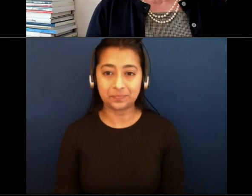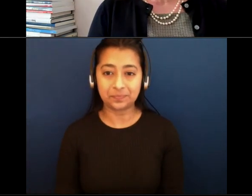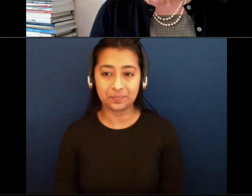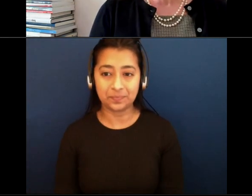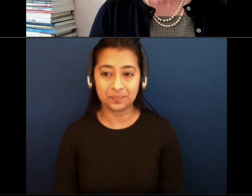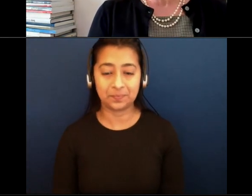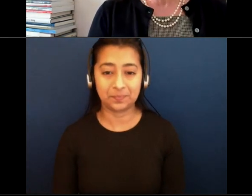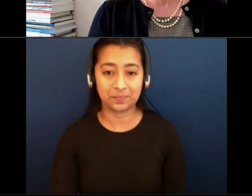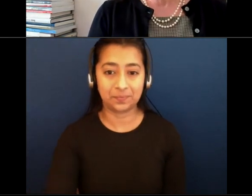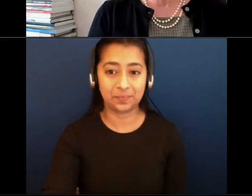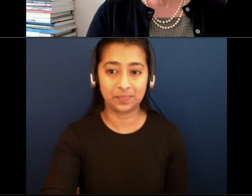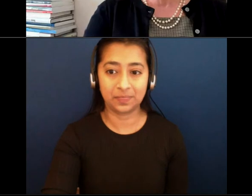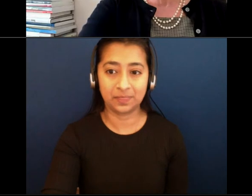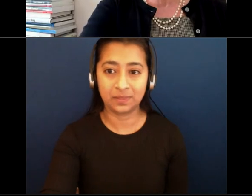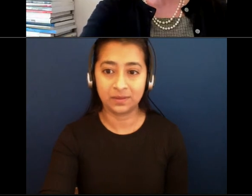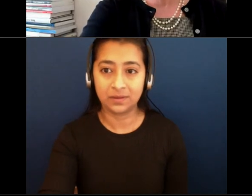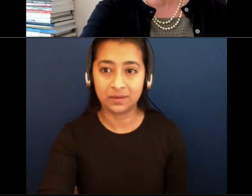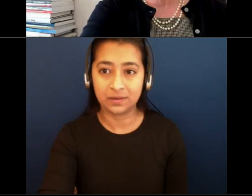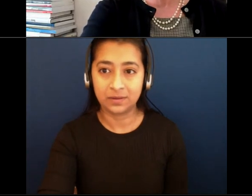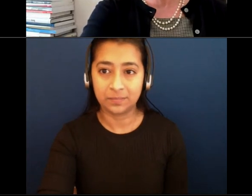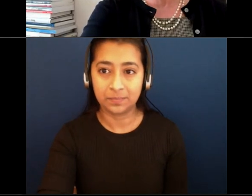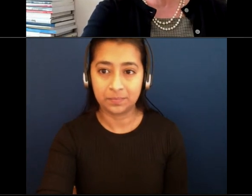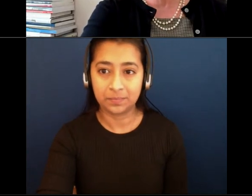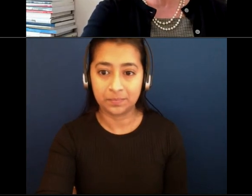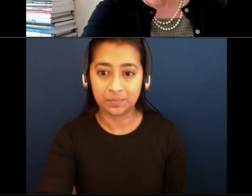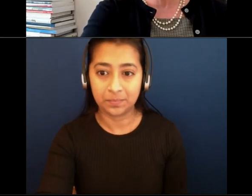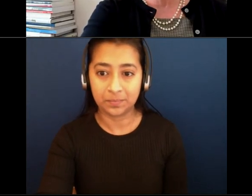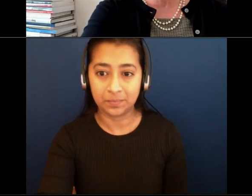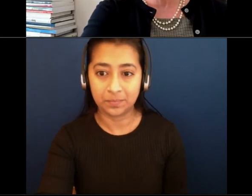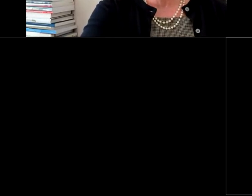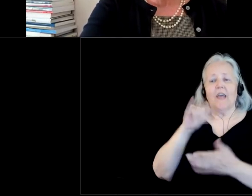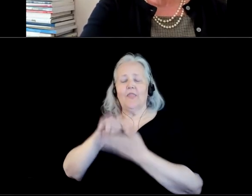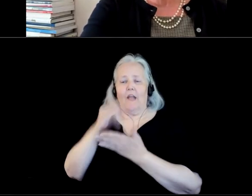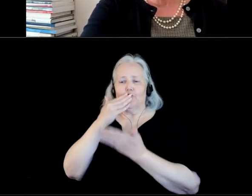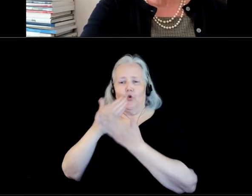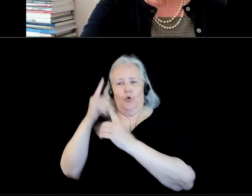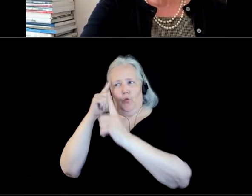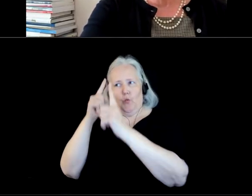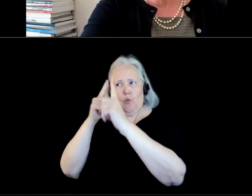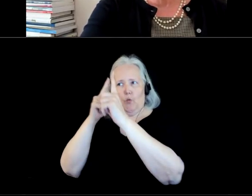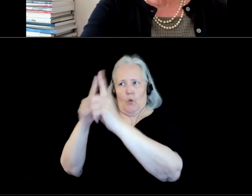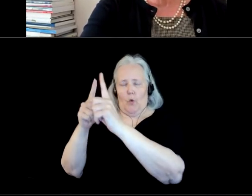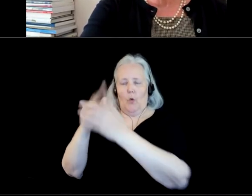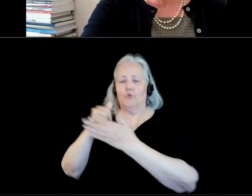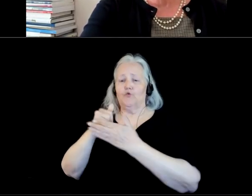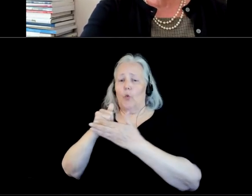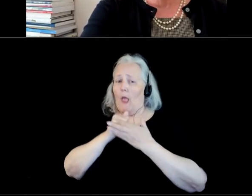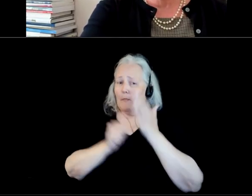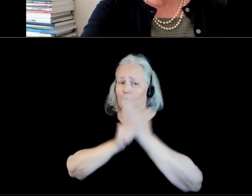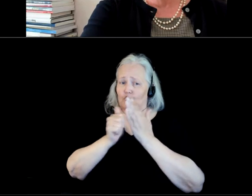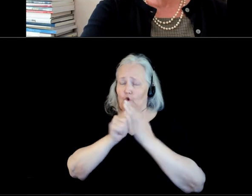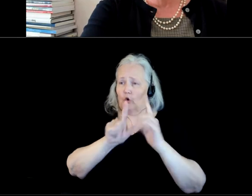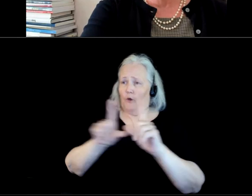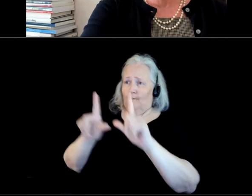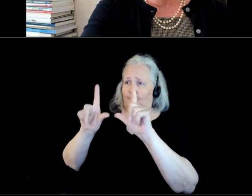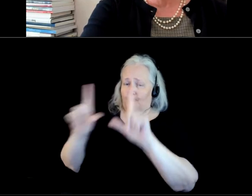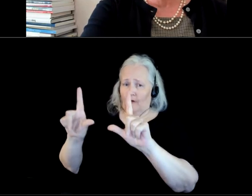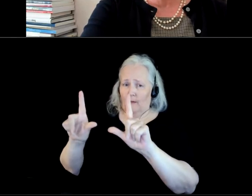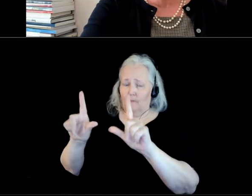guidepost. And to you know, frame the journal with terms